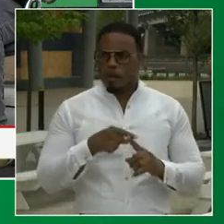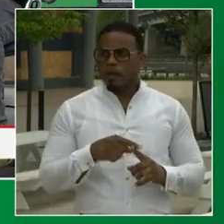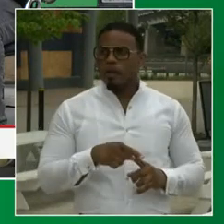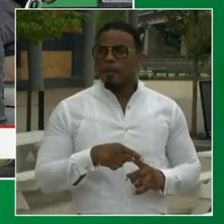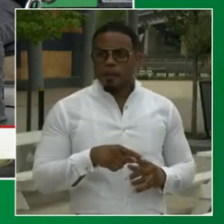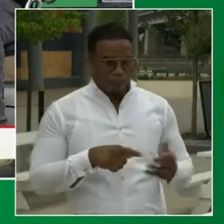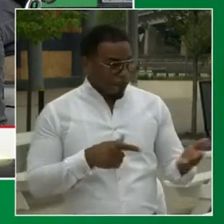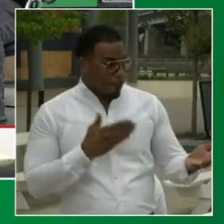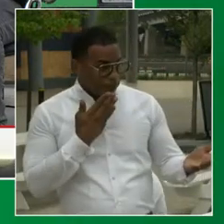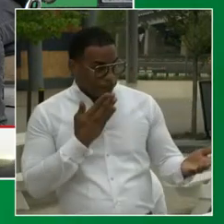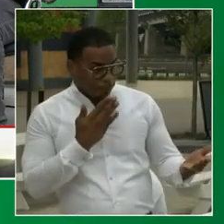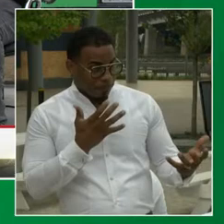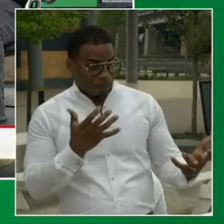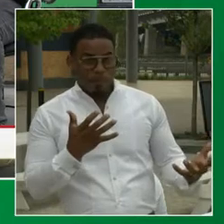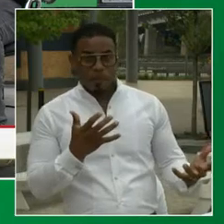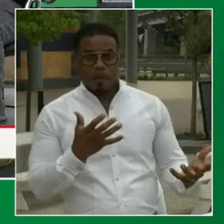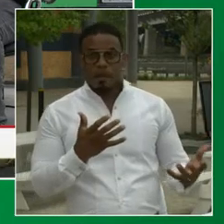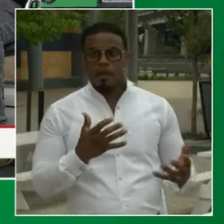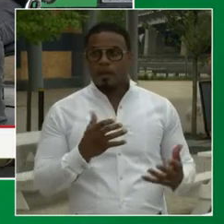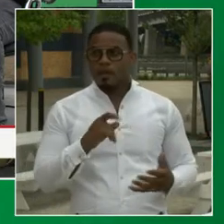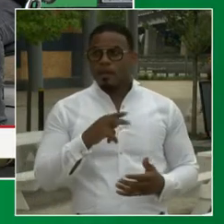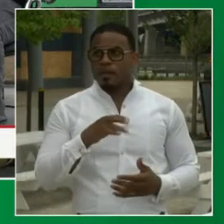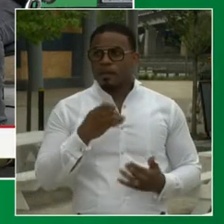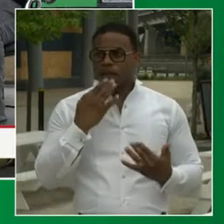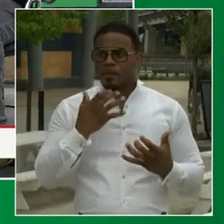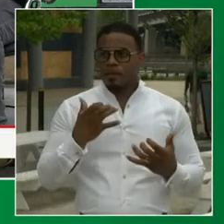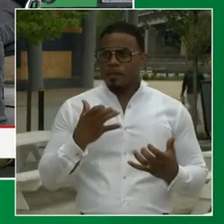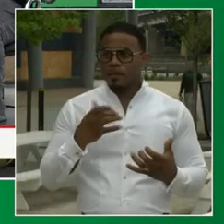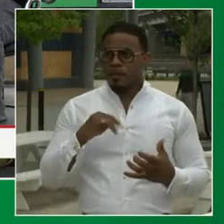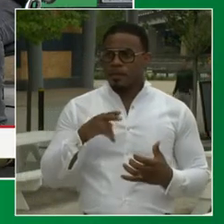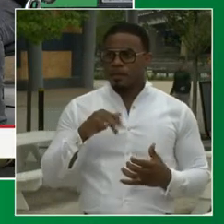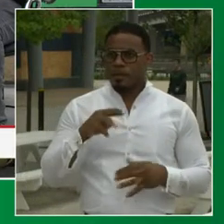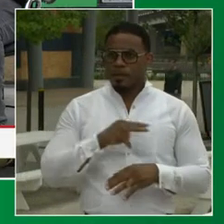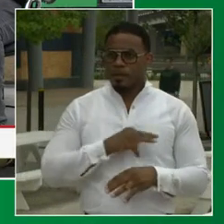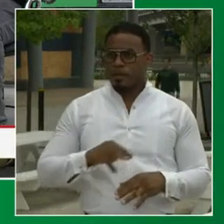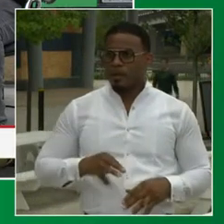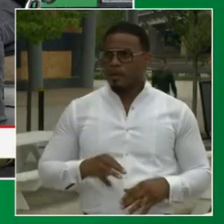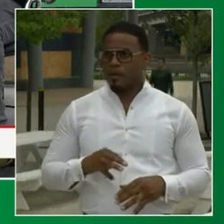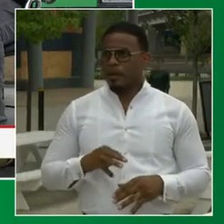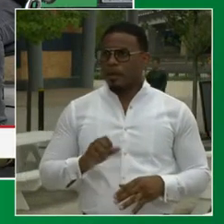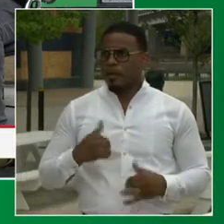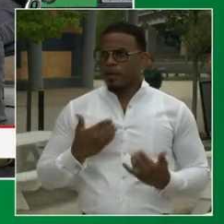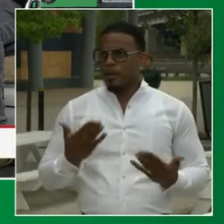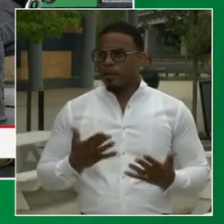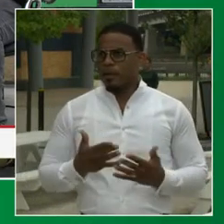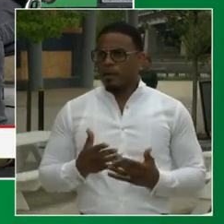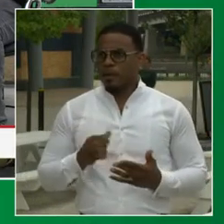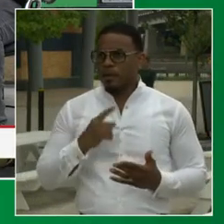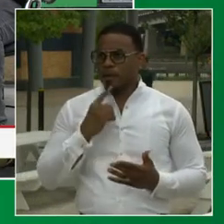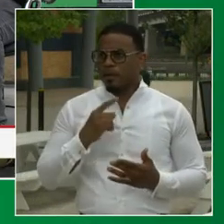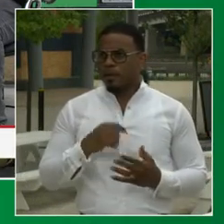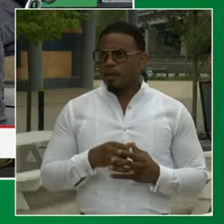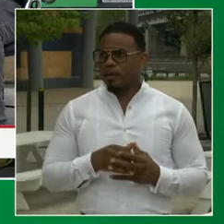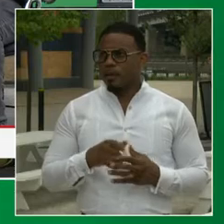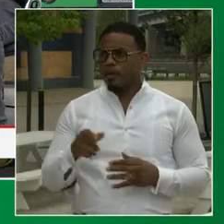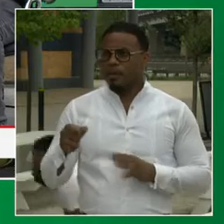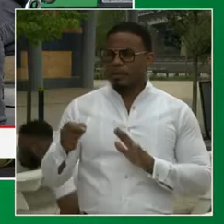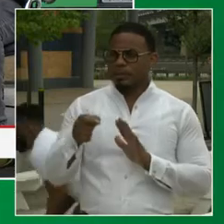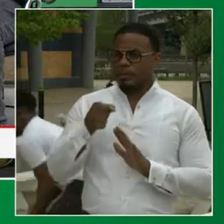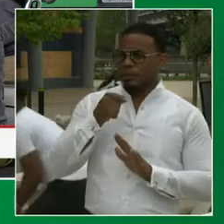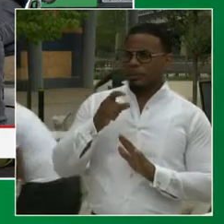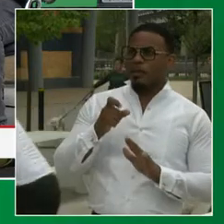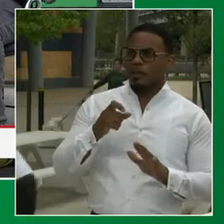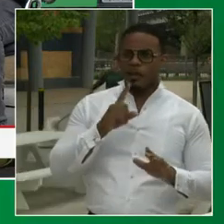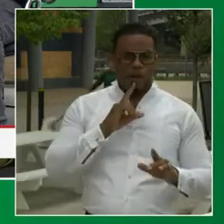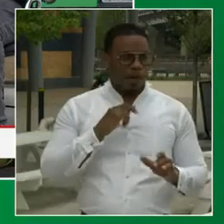well, no, first of all, thank you so much, Stephanie, and thank you so much, Deputy Mayor, for having me. And I also want to thank the Mayor's Come a office. little closer. Yeah. Oh,